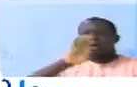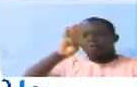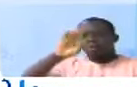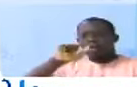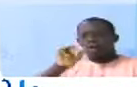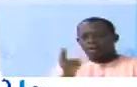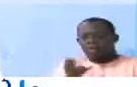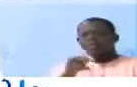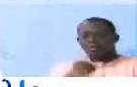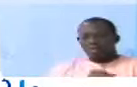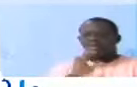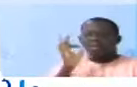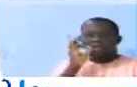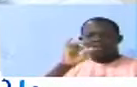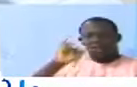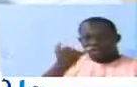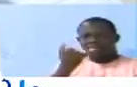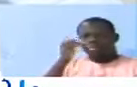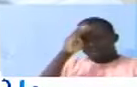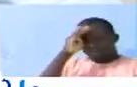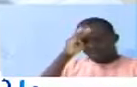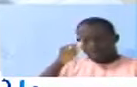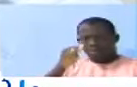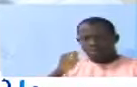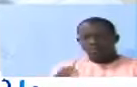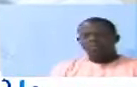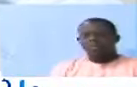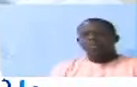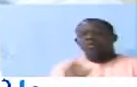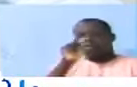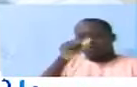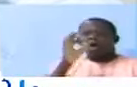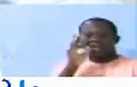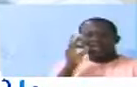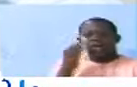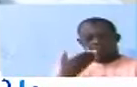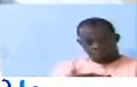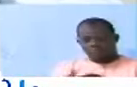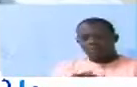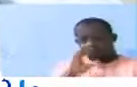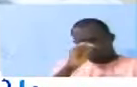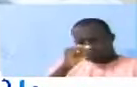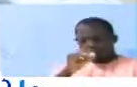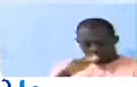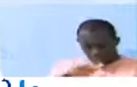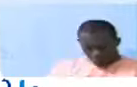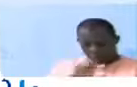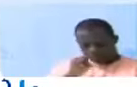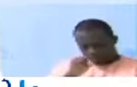Mr. Bah, okay, yes. Okay, thank you. Illa jabiro for microphone okano.